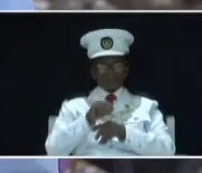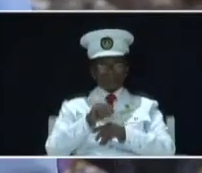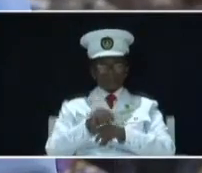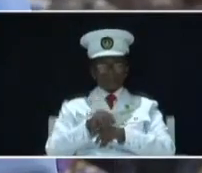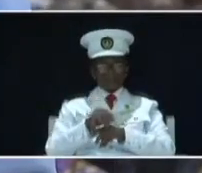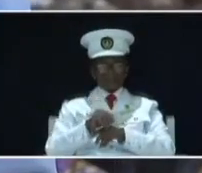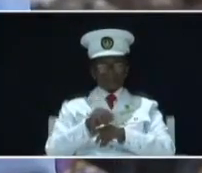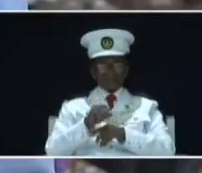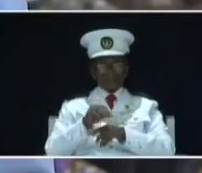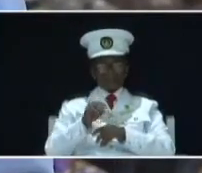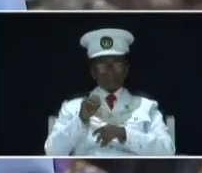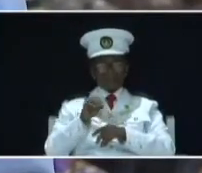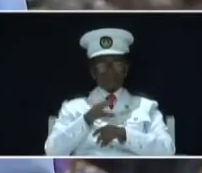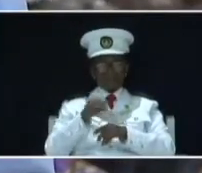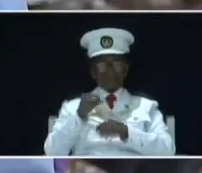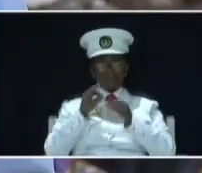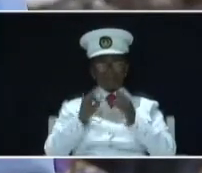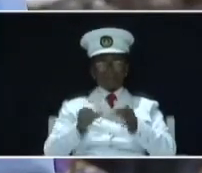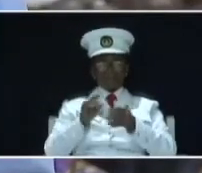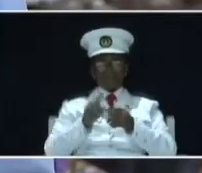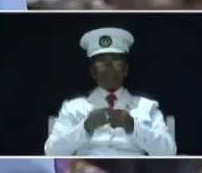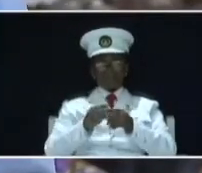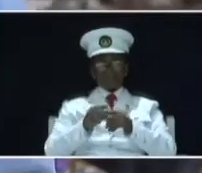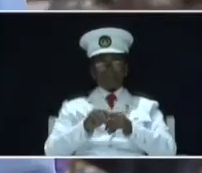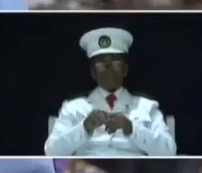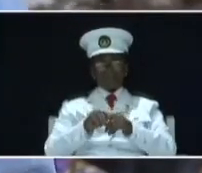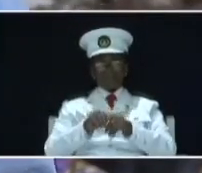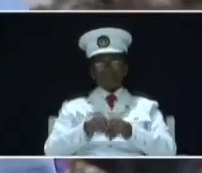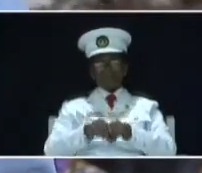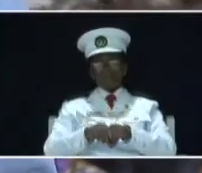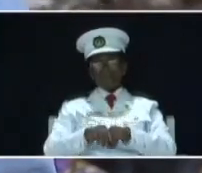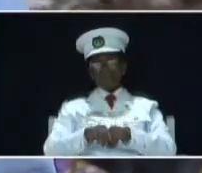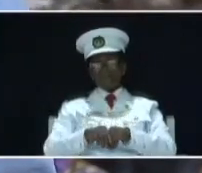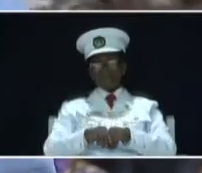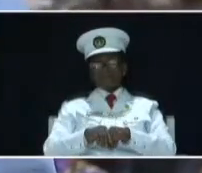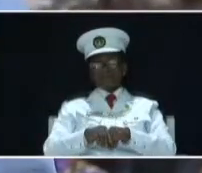and decide to become fools for Christ.